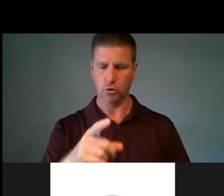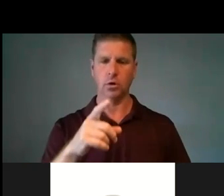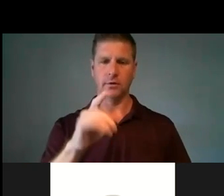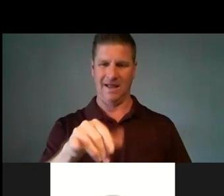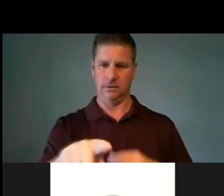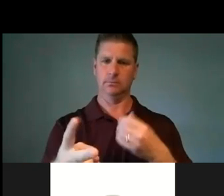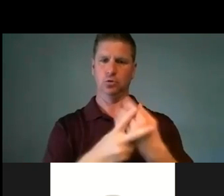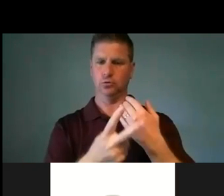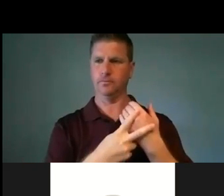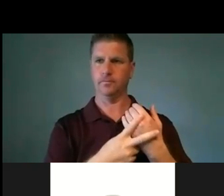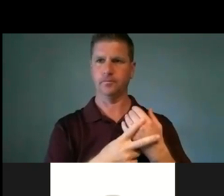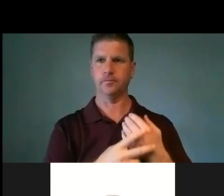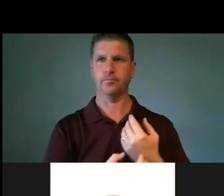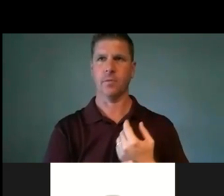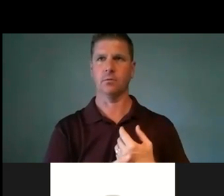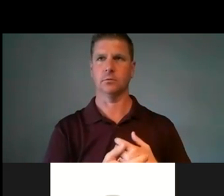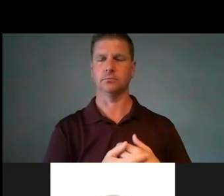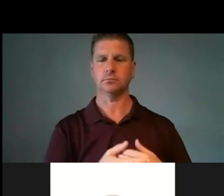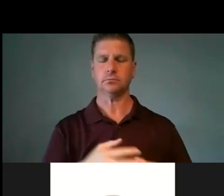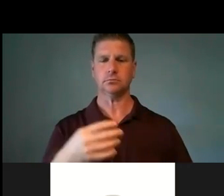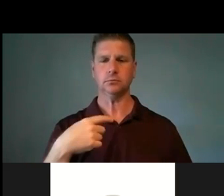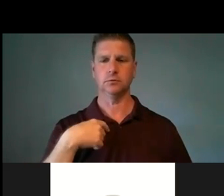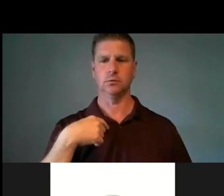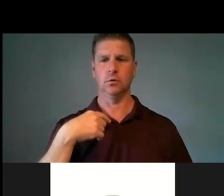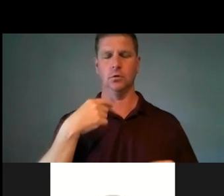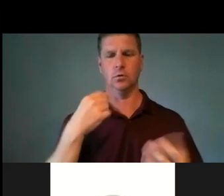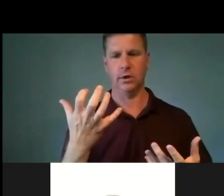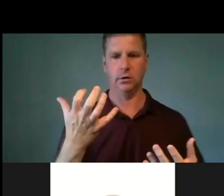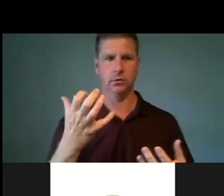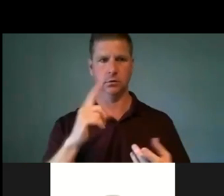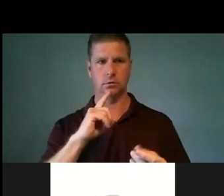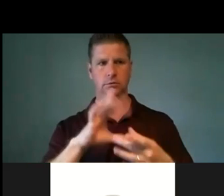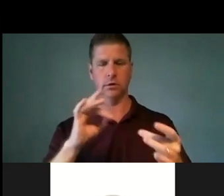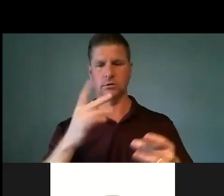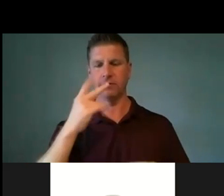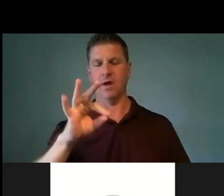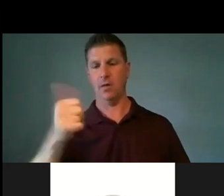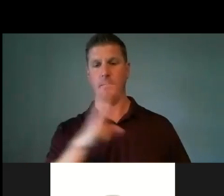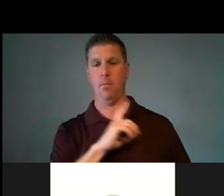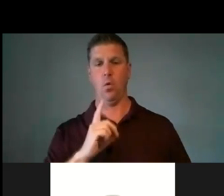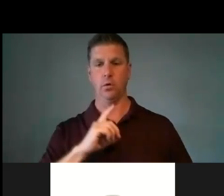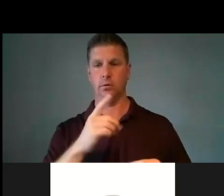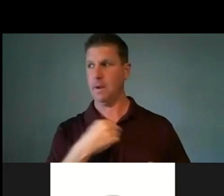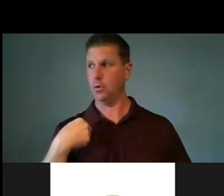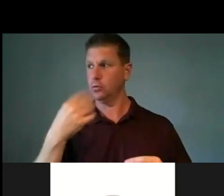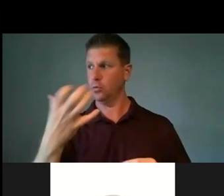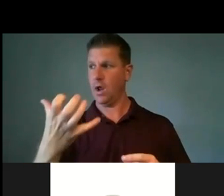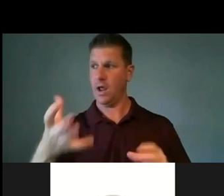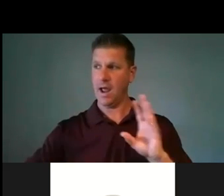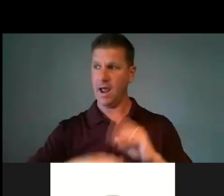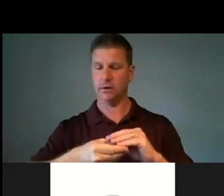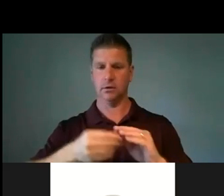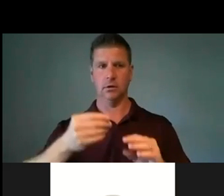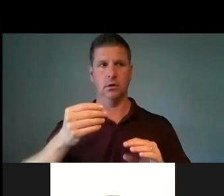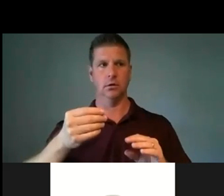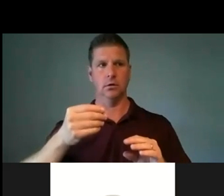preserved. And I think I just want to say one other thing, and then see if other board members want to add any additional thoughts